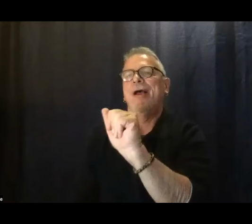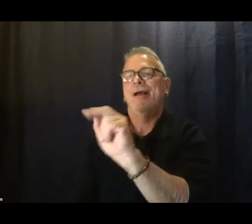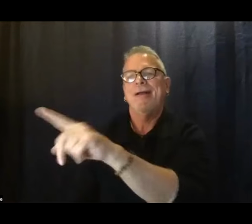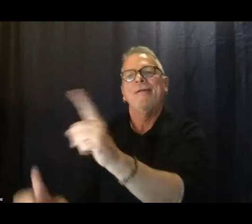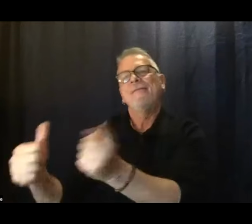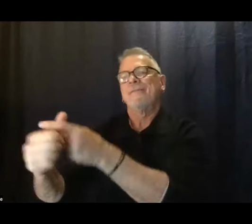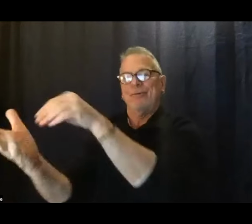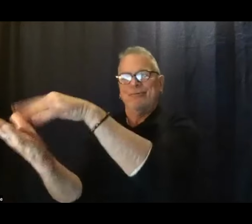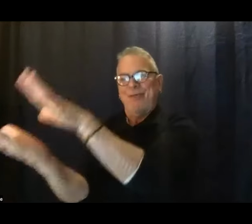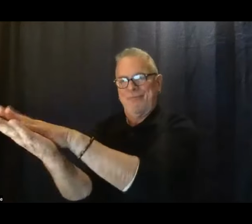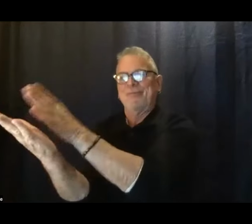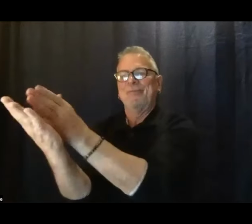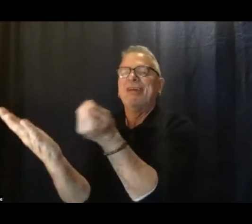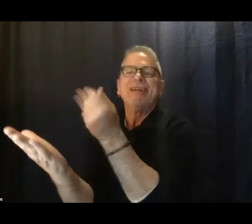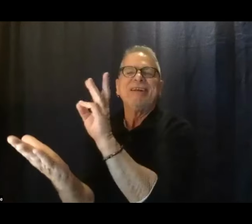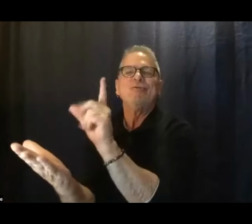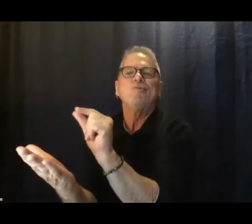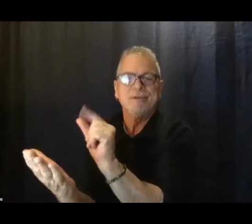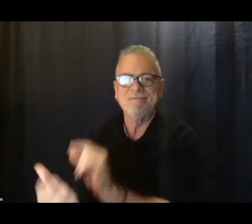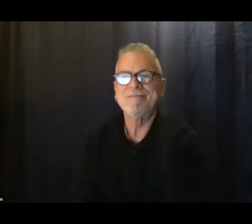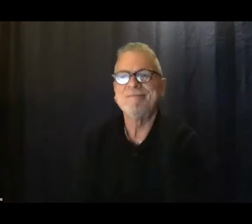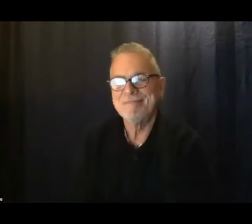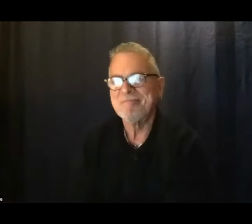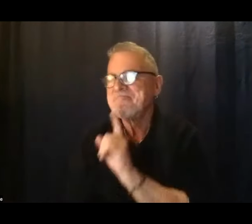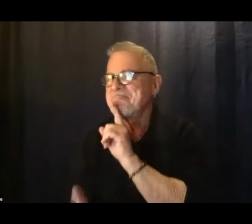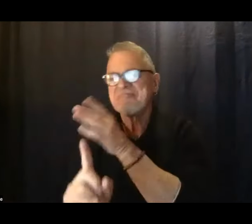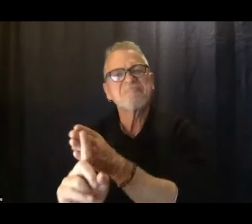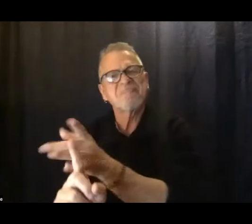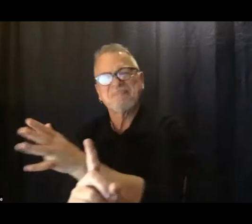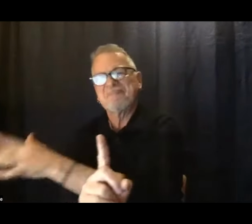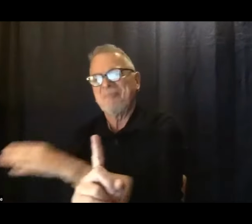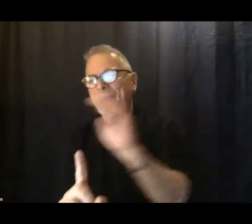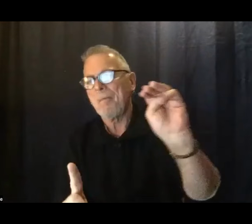was, again, that 1620 Juan Pablo Bonet was the first to document it.